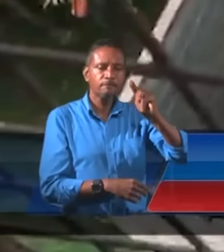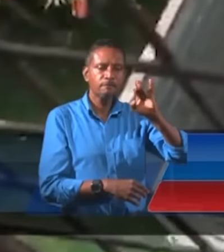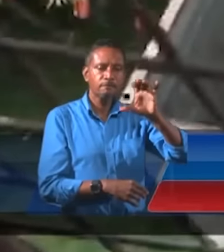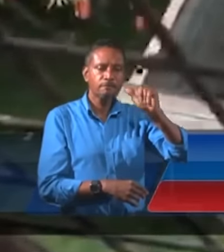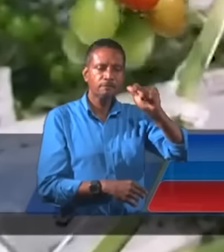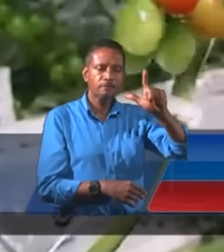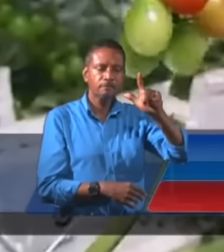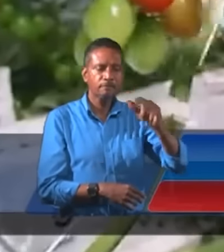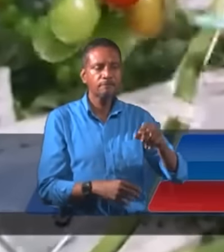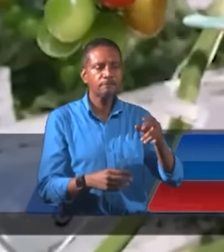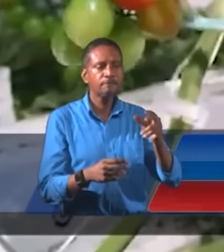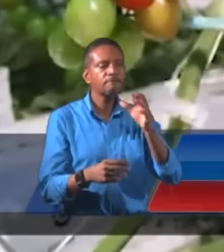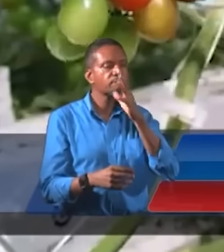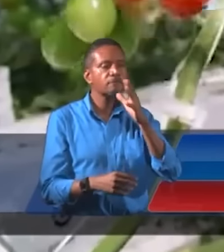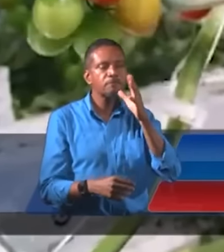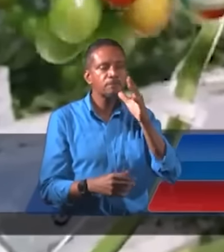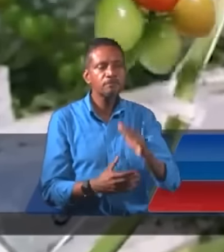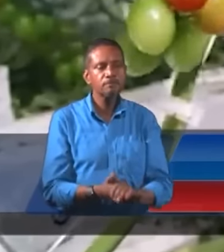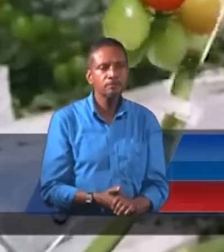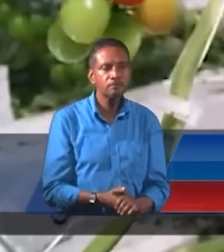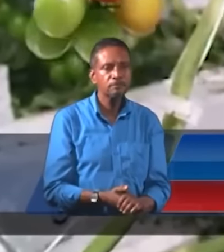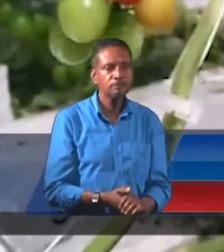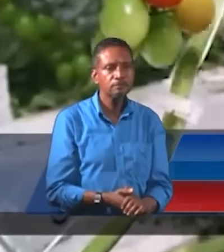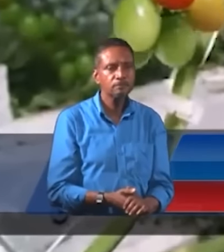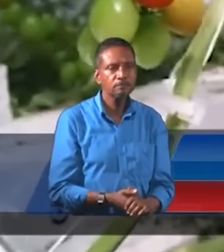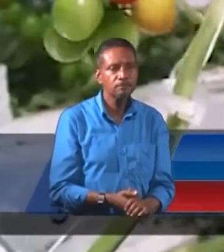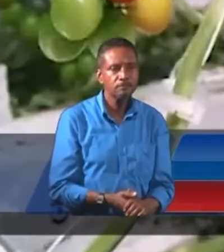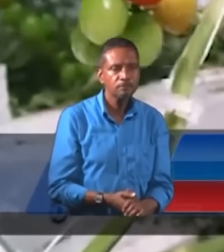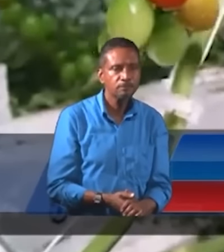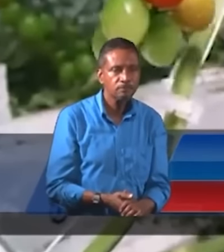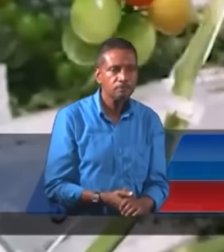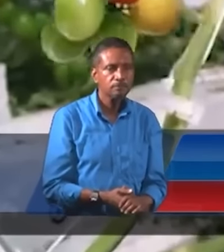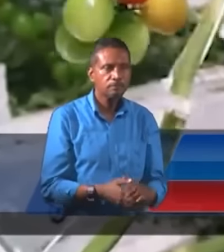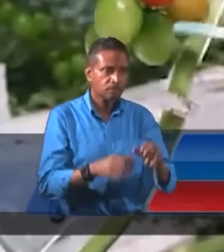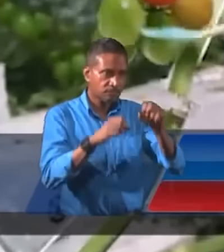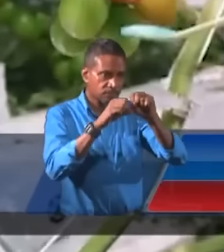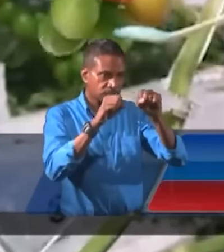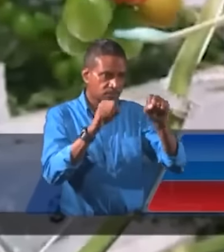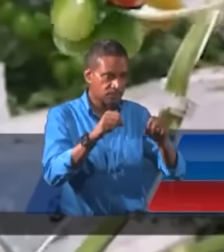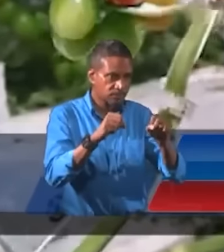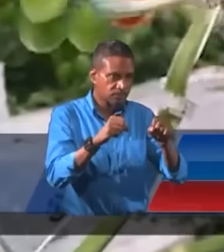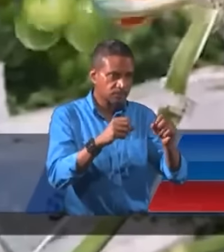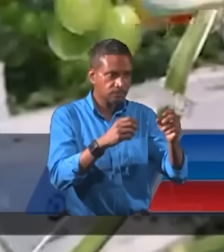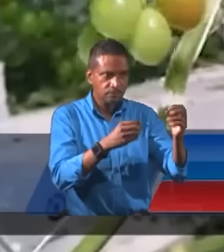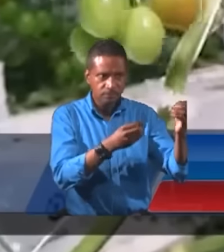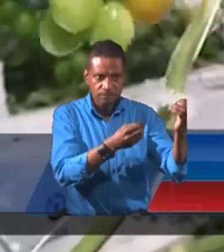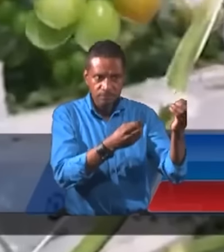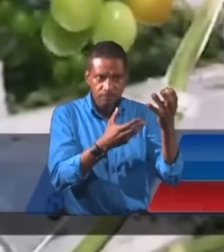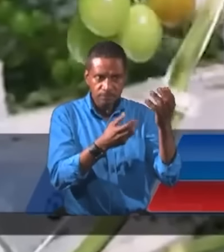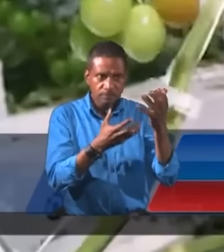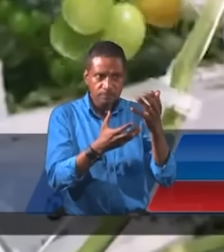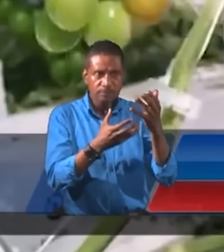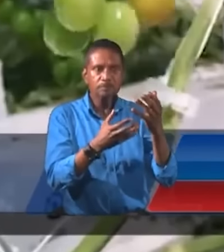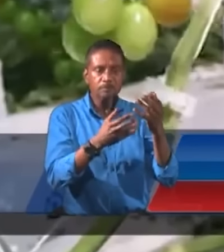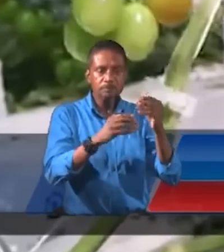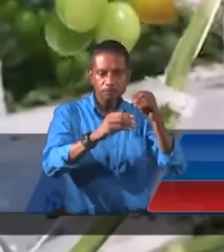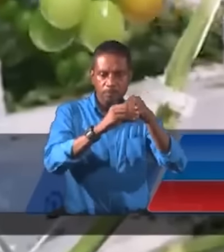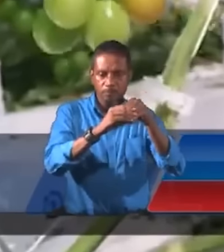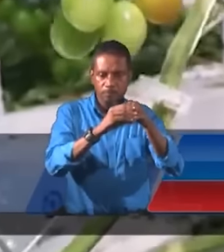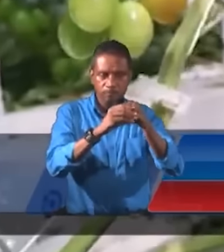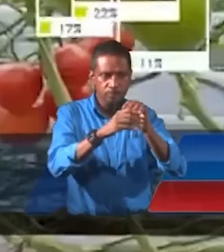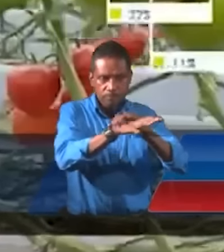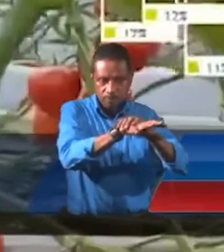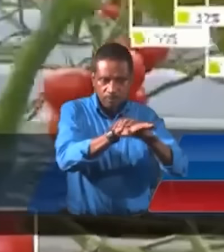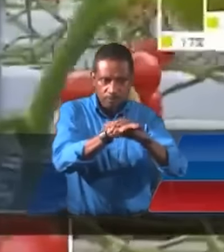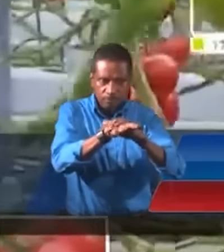the industry. AI-driven systems analyze vast amounts of data collected from sensors and cameras to optimize